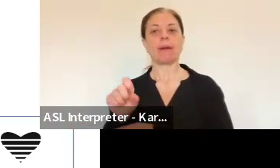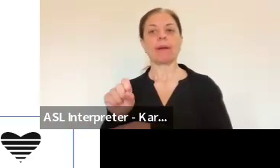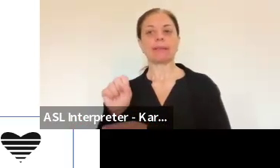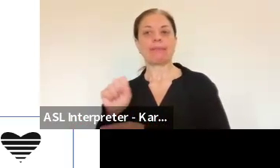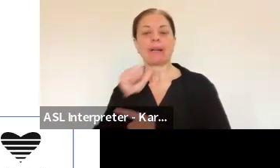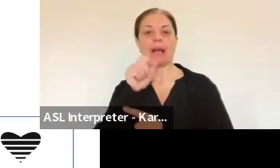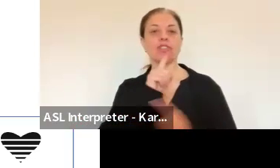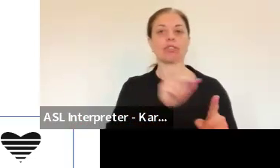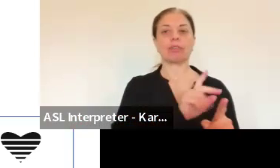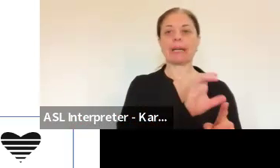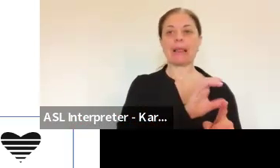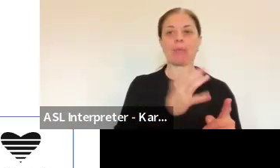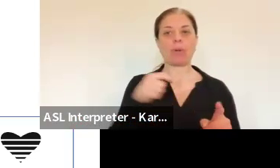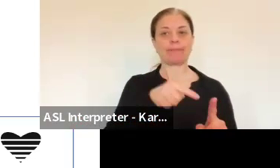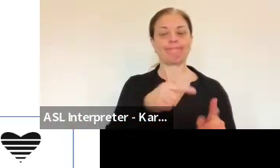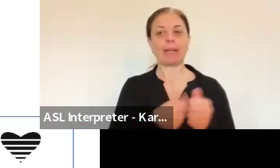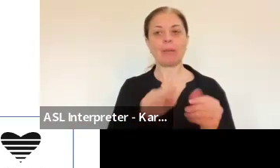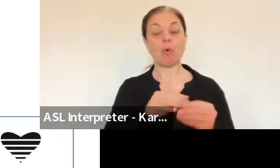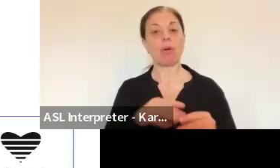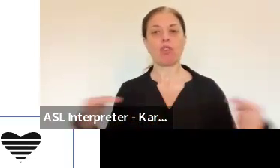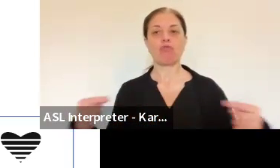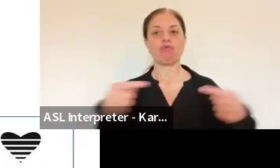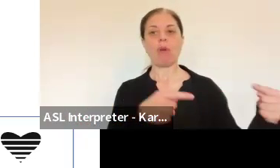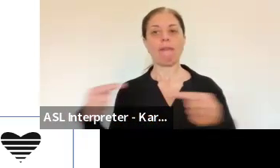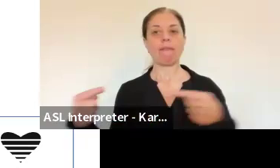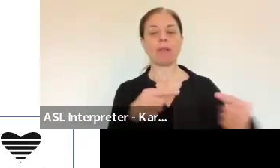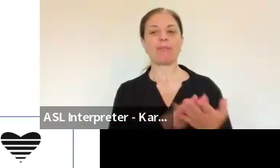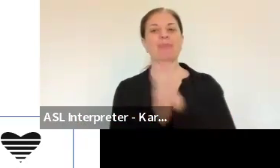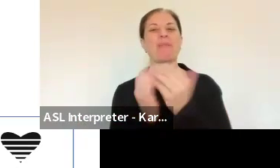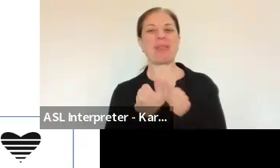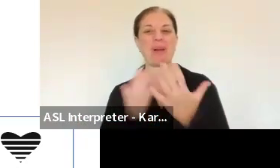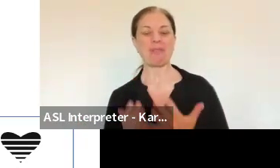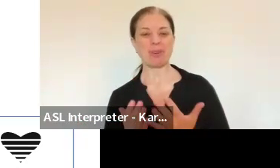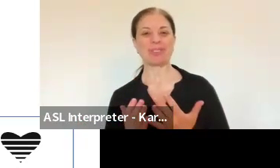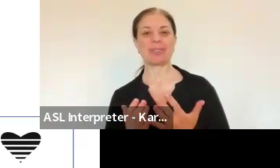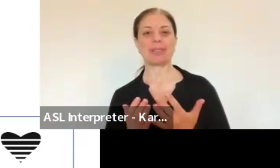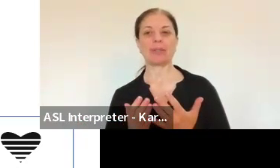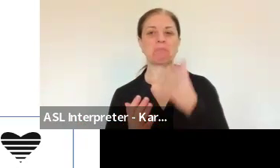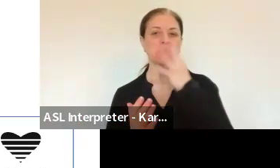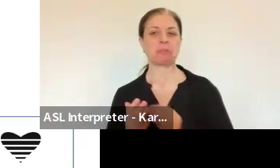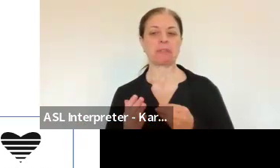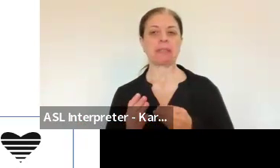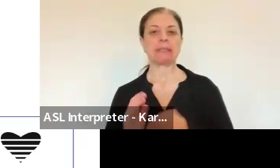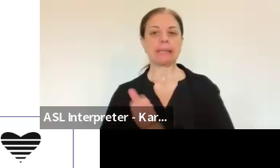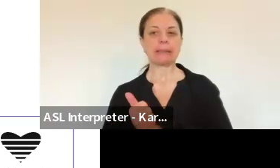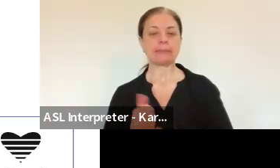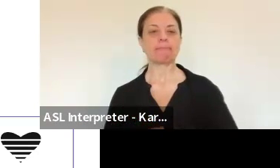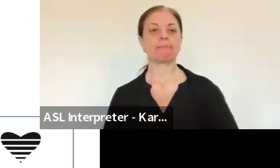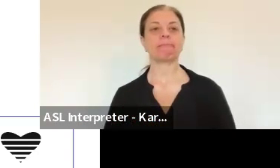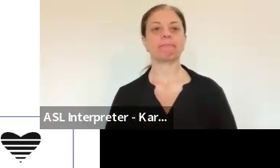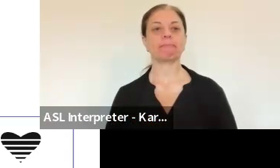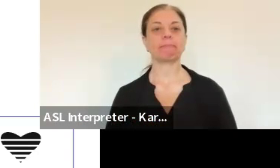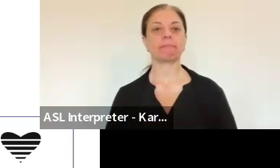one she wants anymore. This is a rivals to lovers romance with a lush setting. Next slide, please.